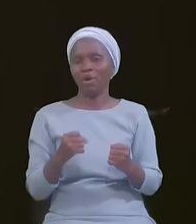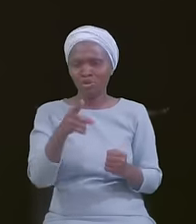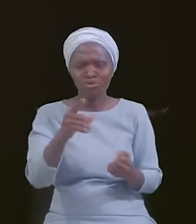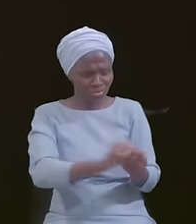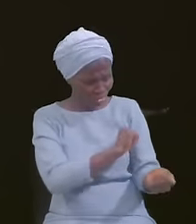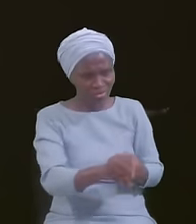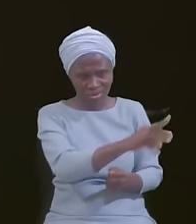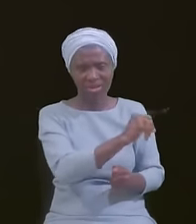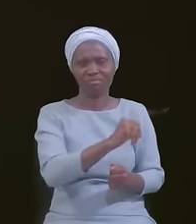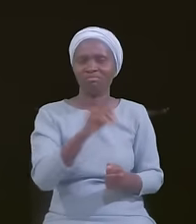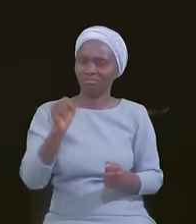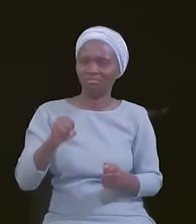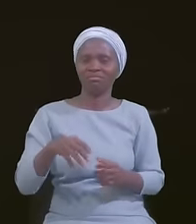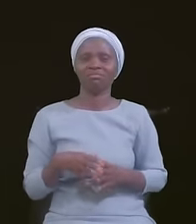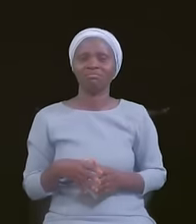them.